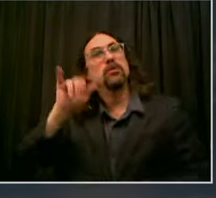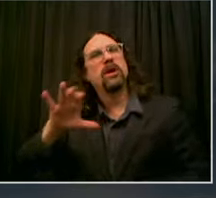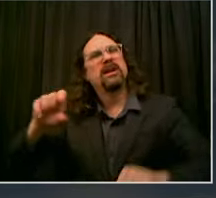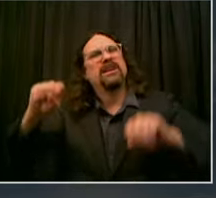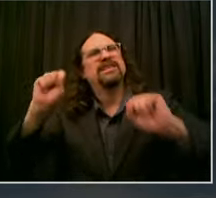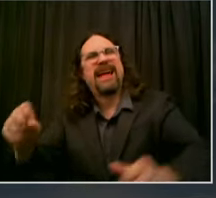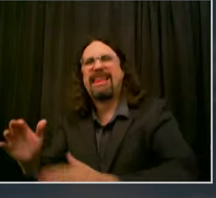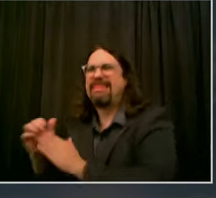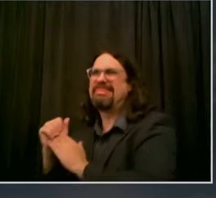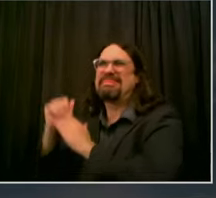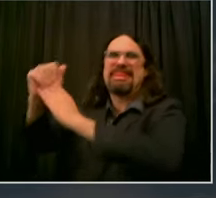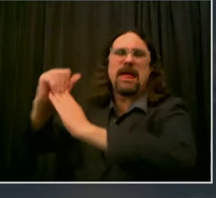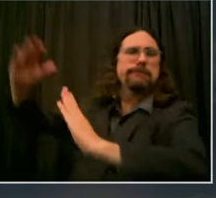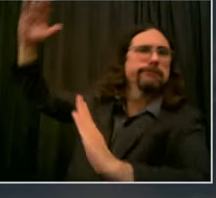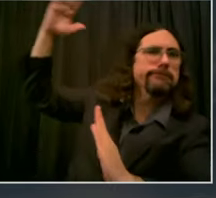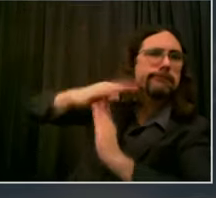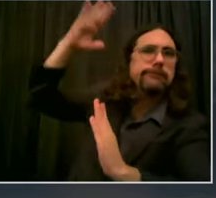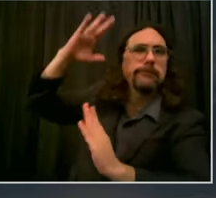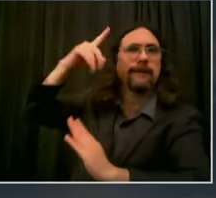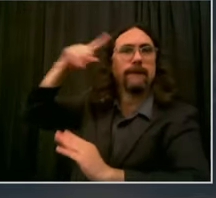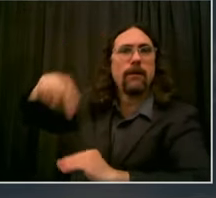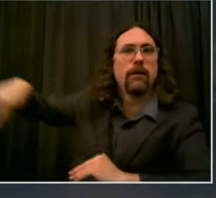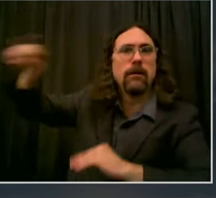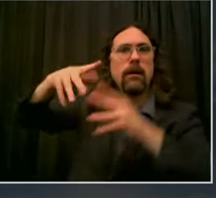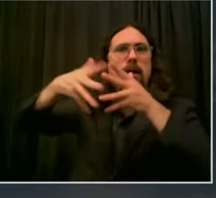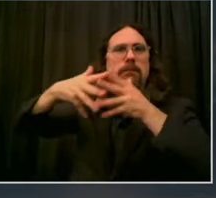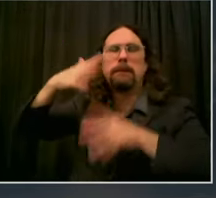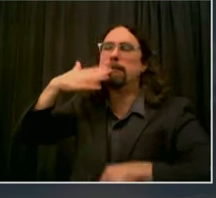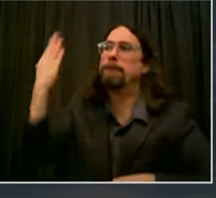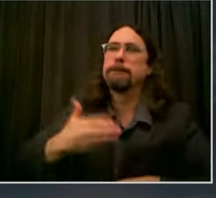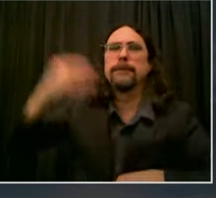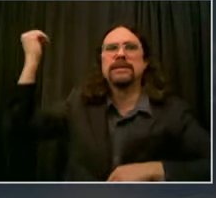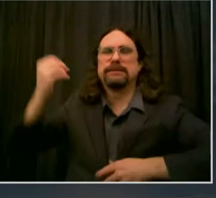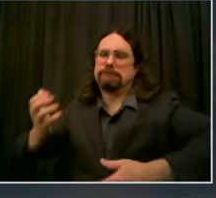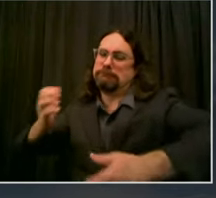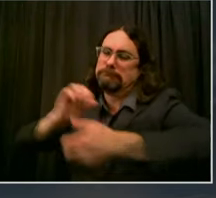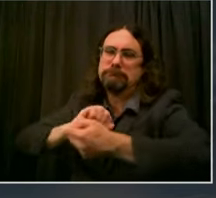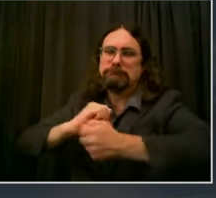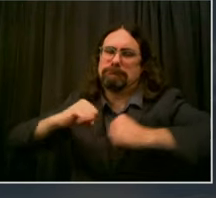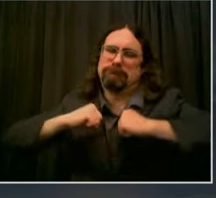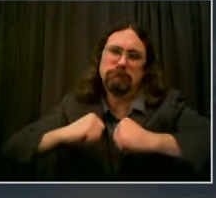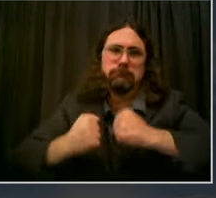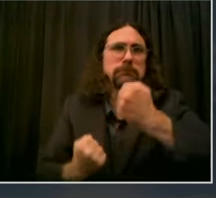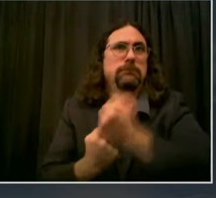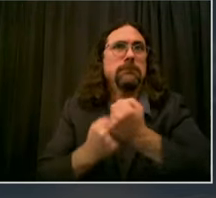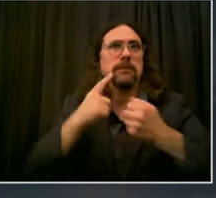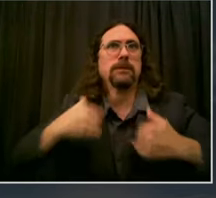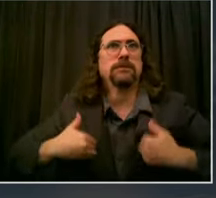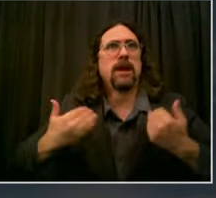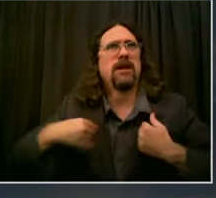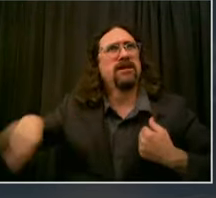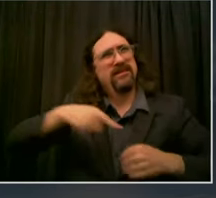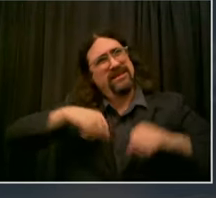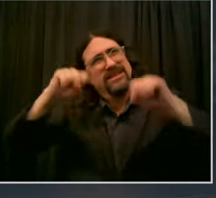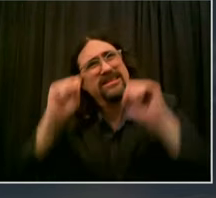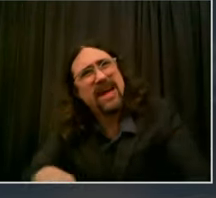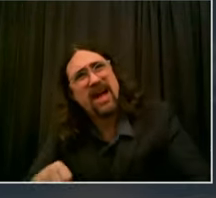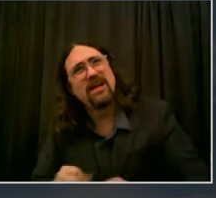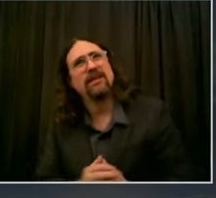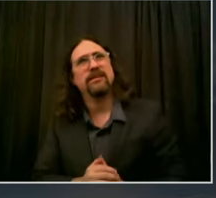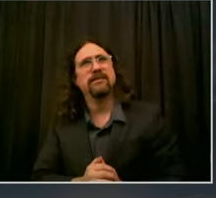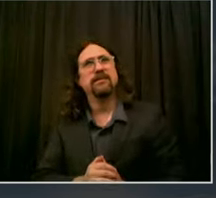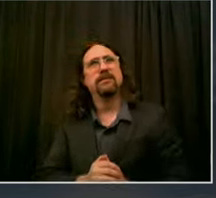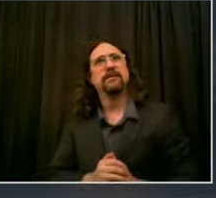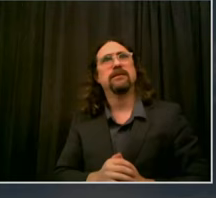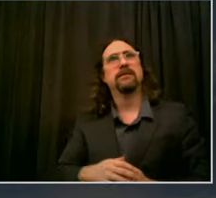of school safety, were all put into positions specifically to guide us through this.